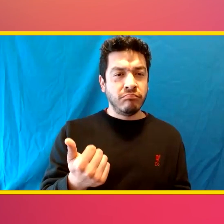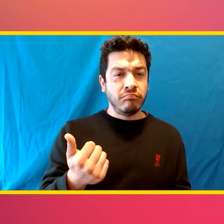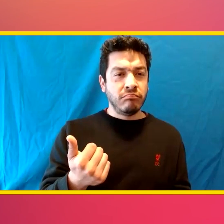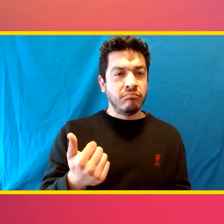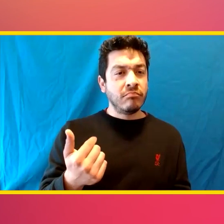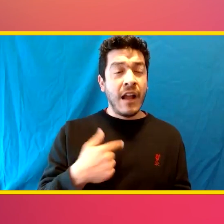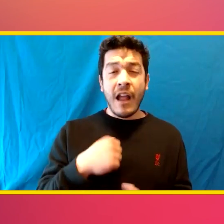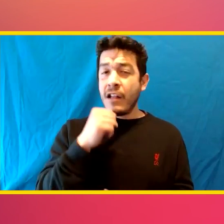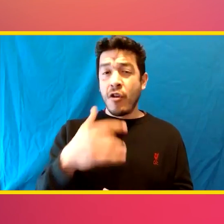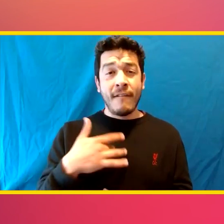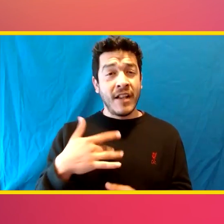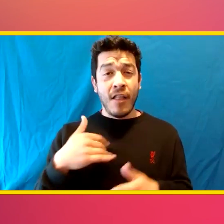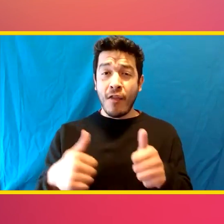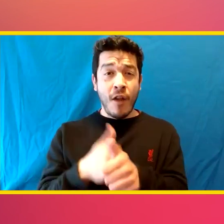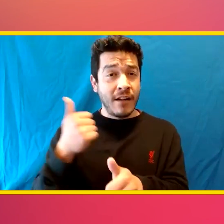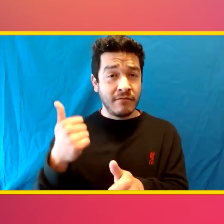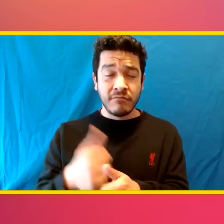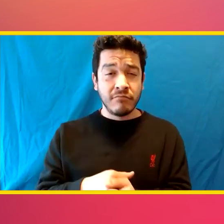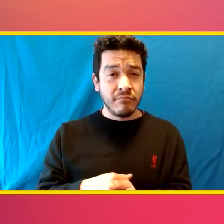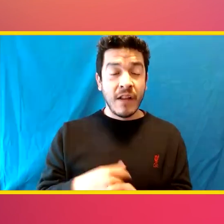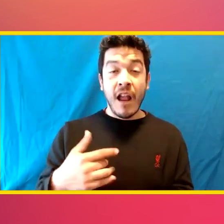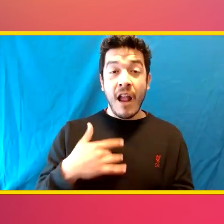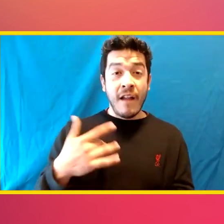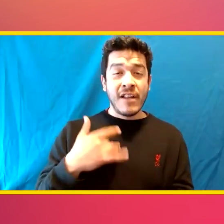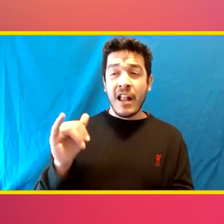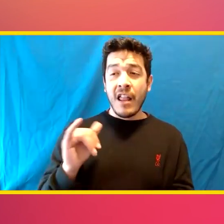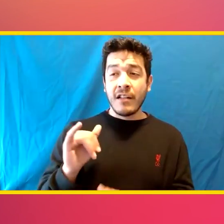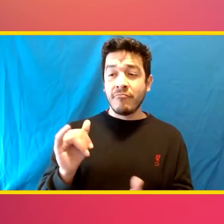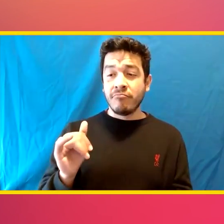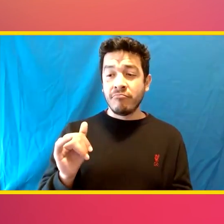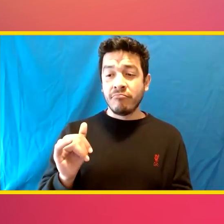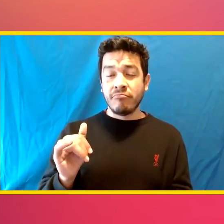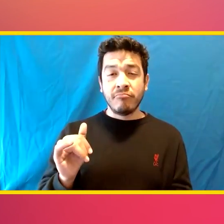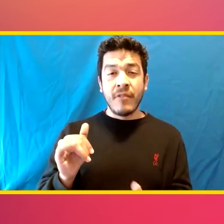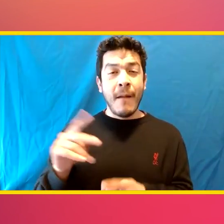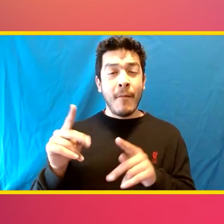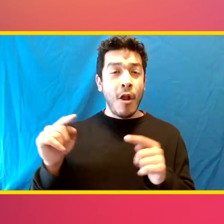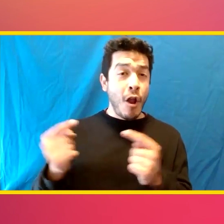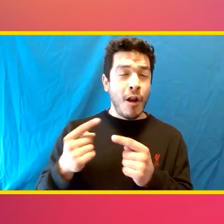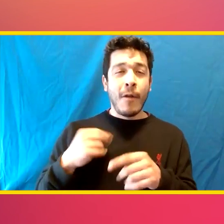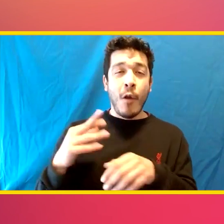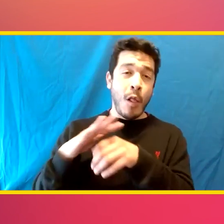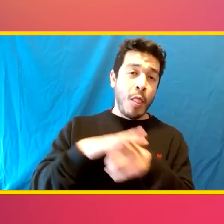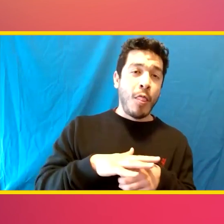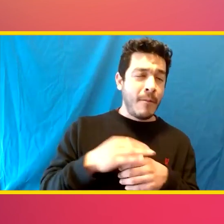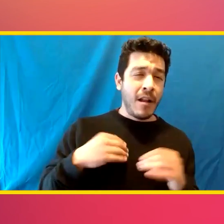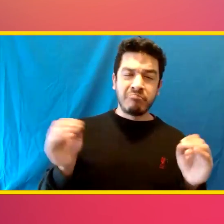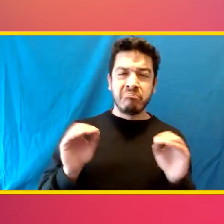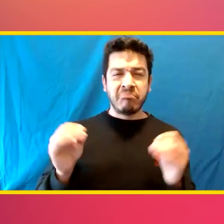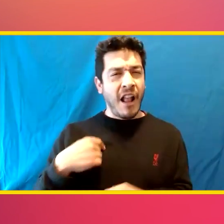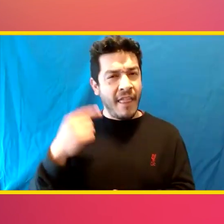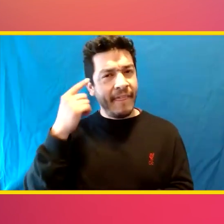I don't feel threatened. I don't feel like I'm being tread upon or stepped over or stepped on. I